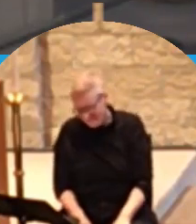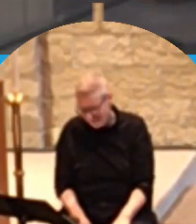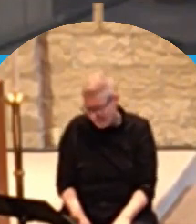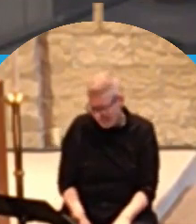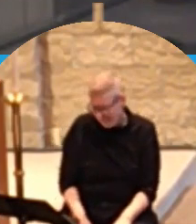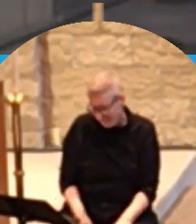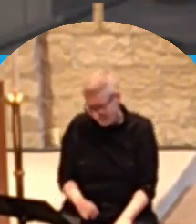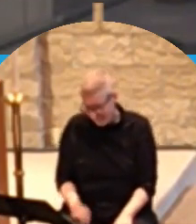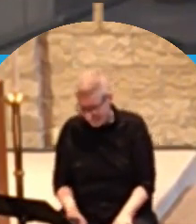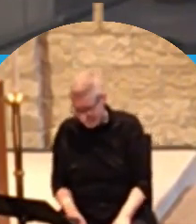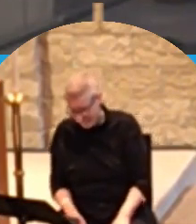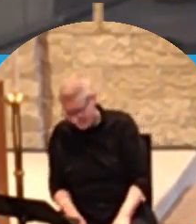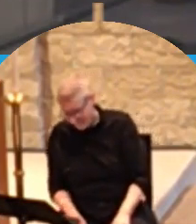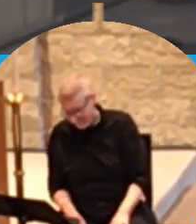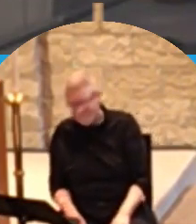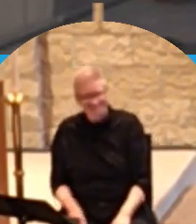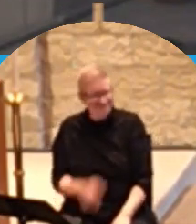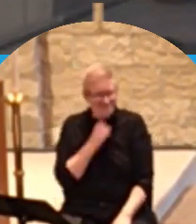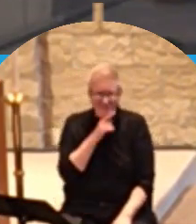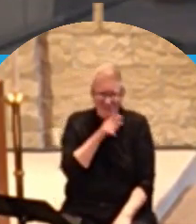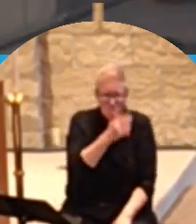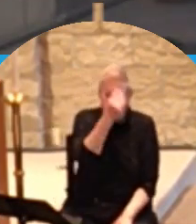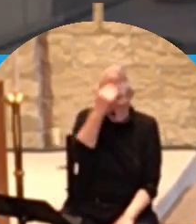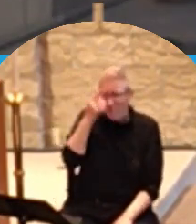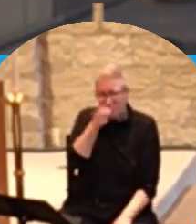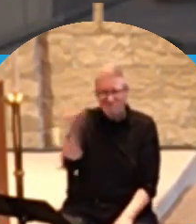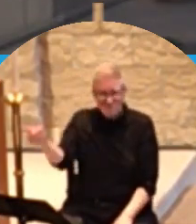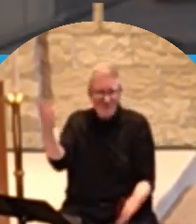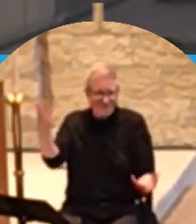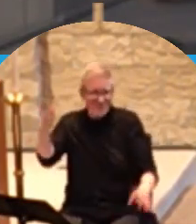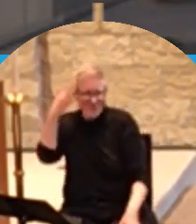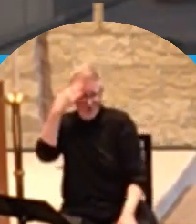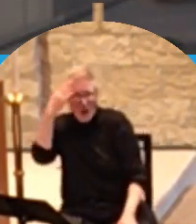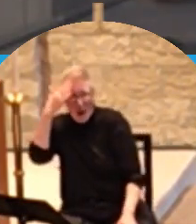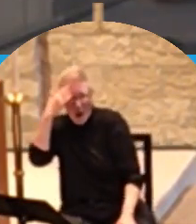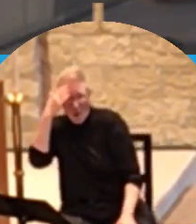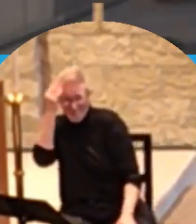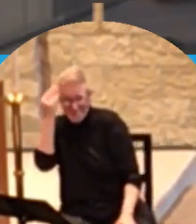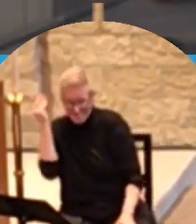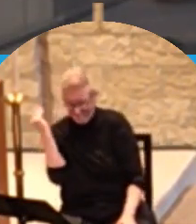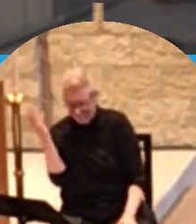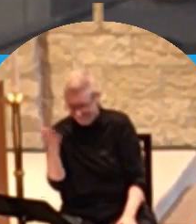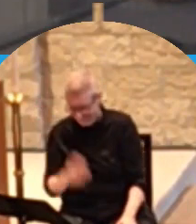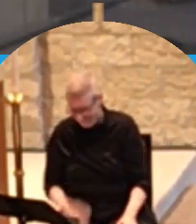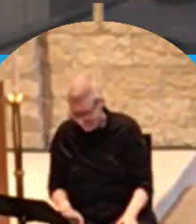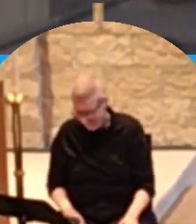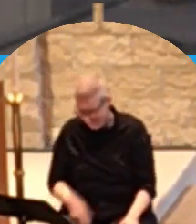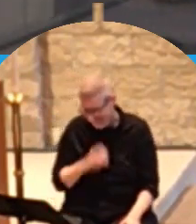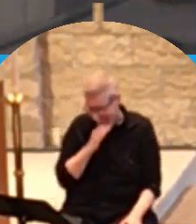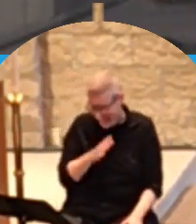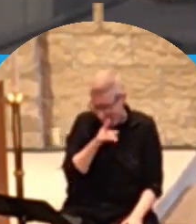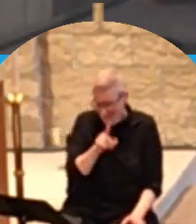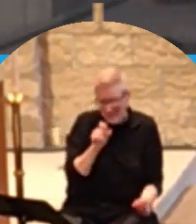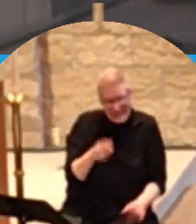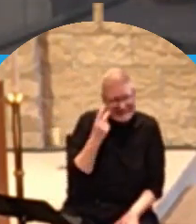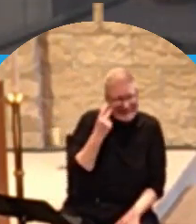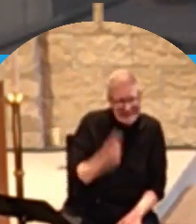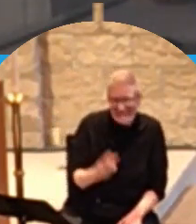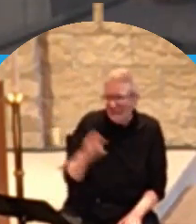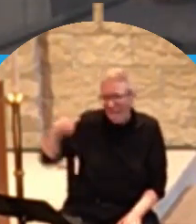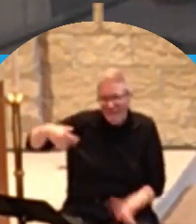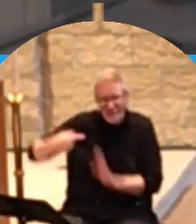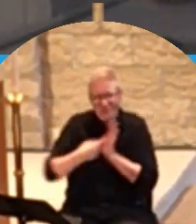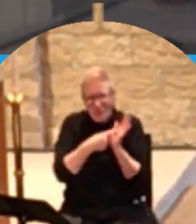Nothing you can know that isn't known. Nothing you can see that isn't shown. Nowhere you